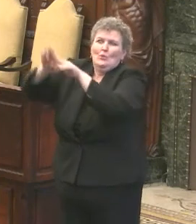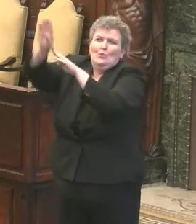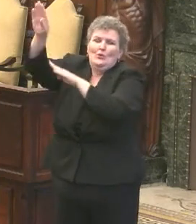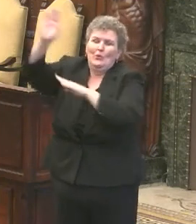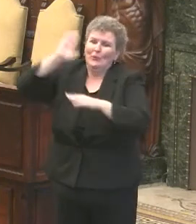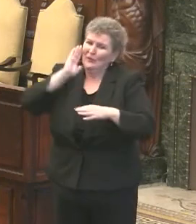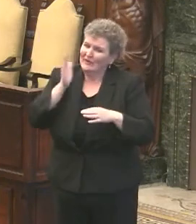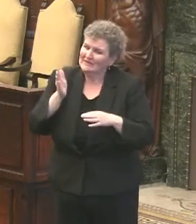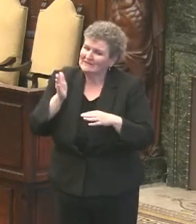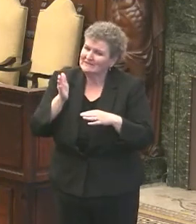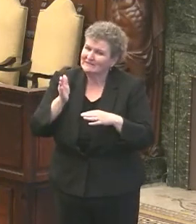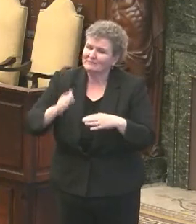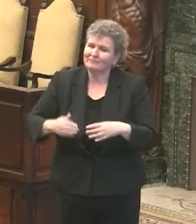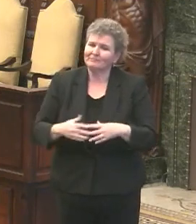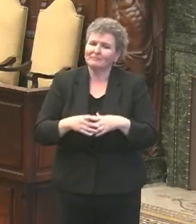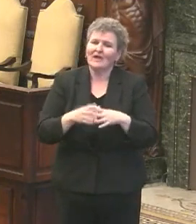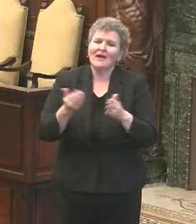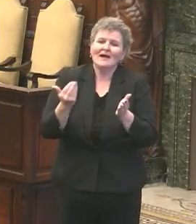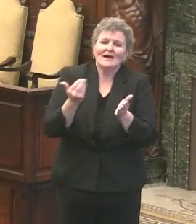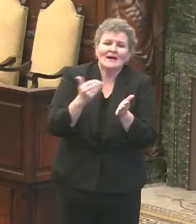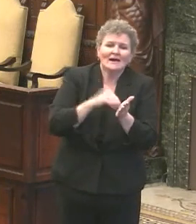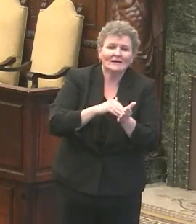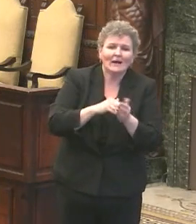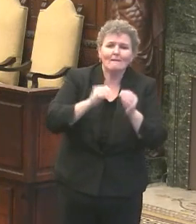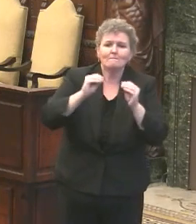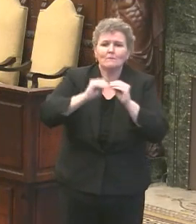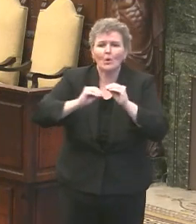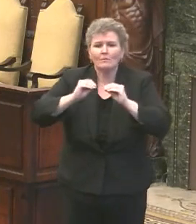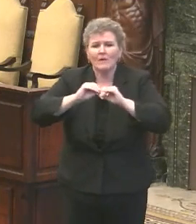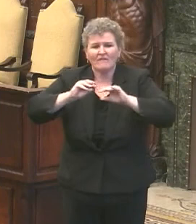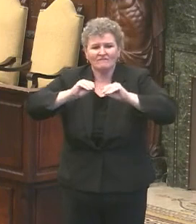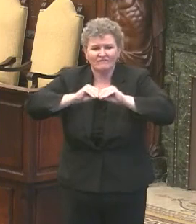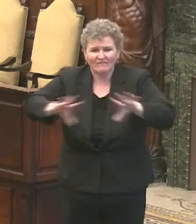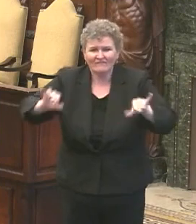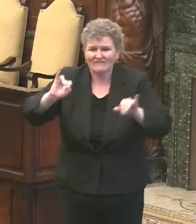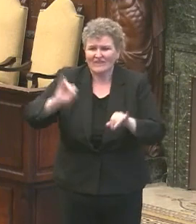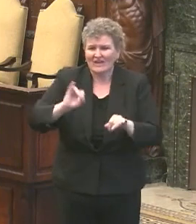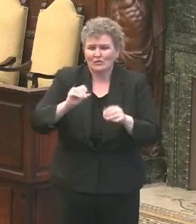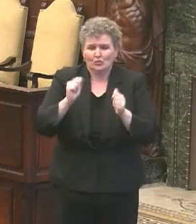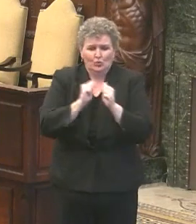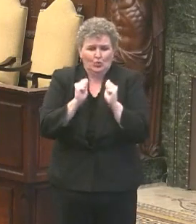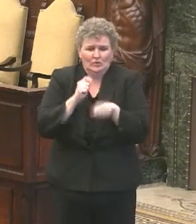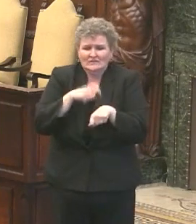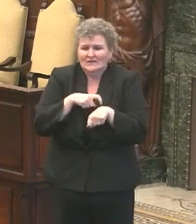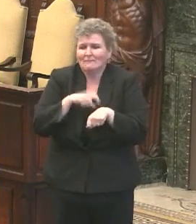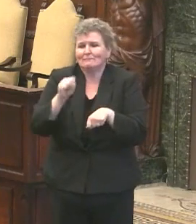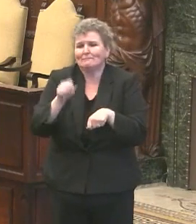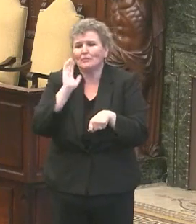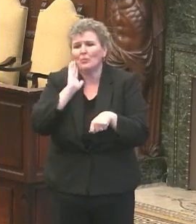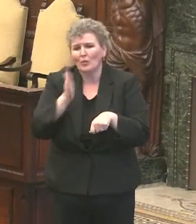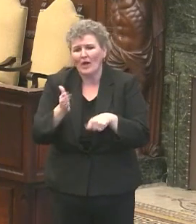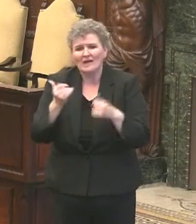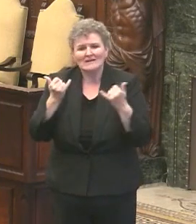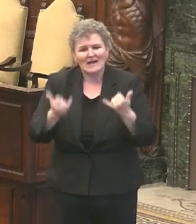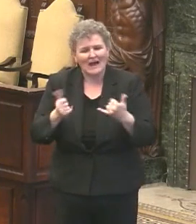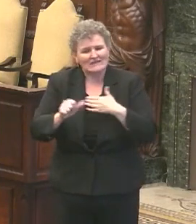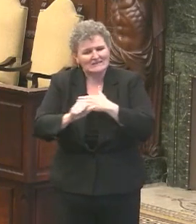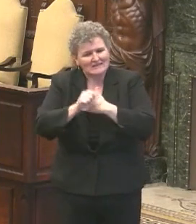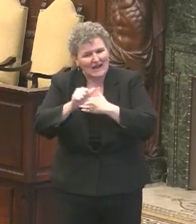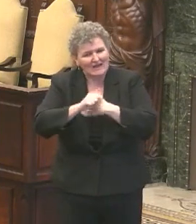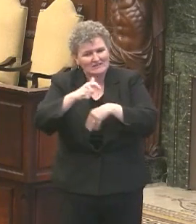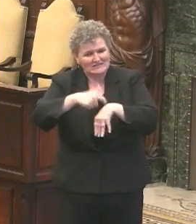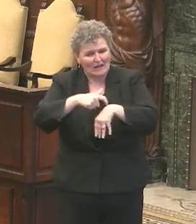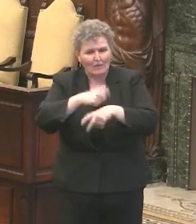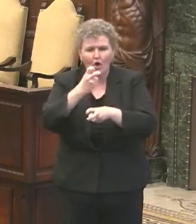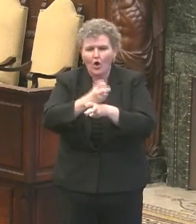anticipate further rapid increases of this infection in Philadelphia, which means we're entering a difficult, dangerous period of this